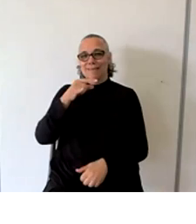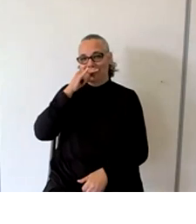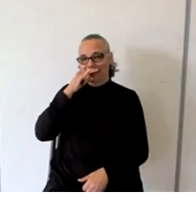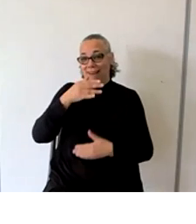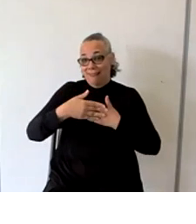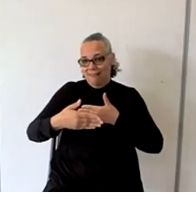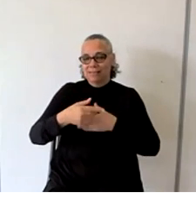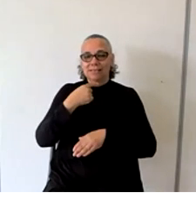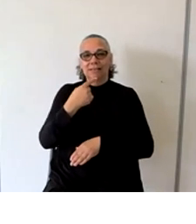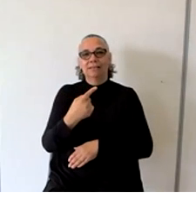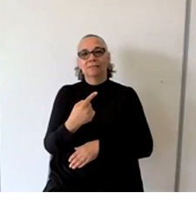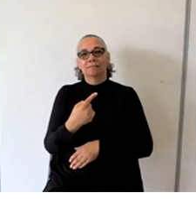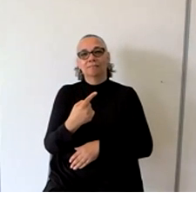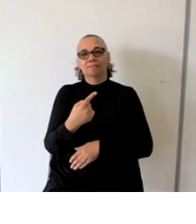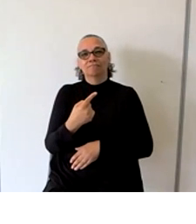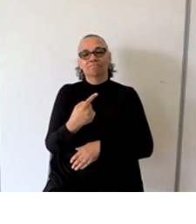there are